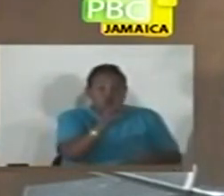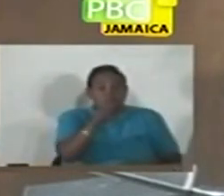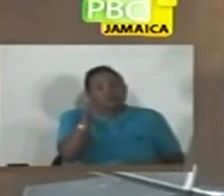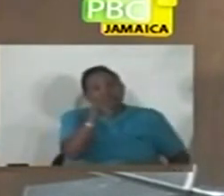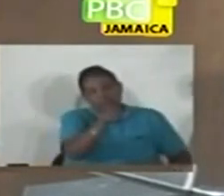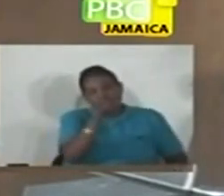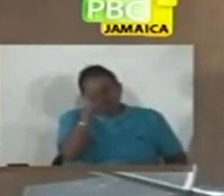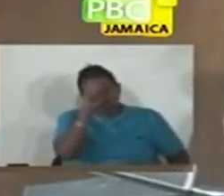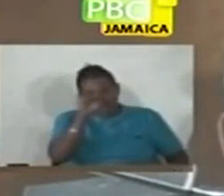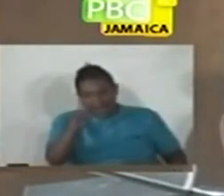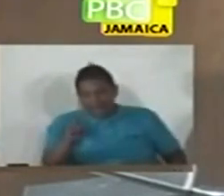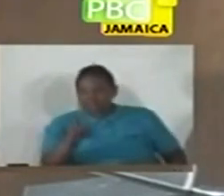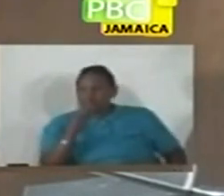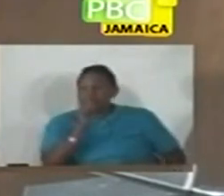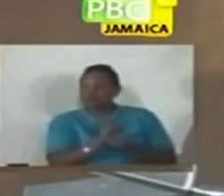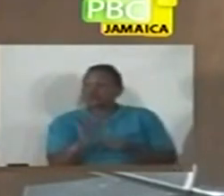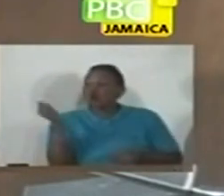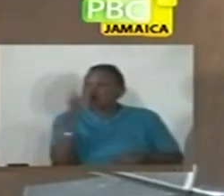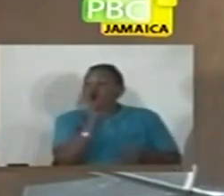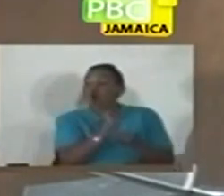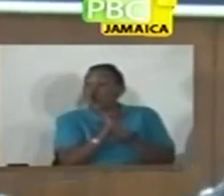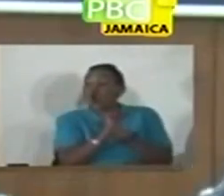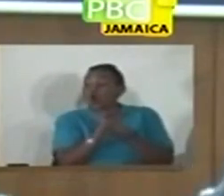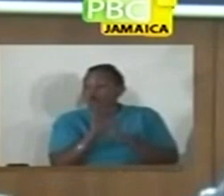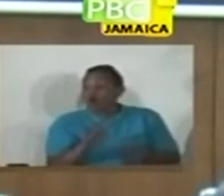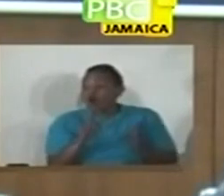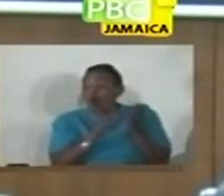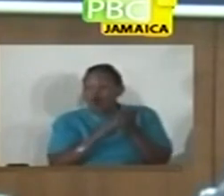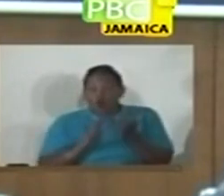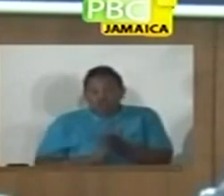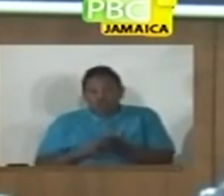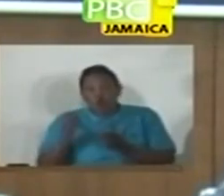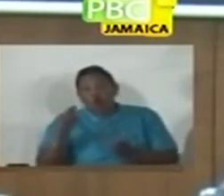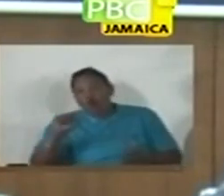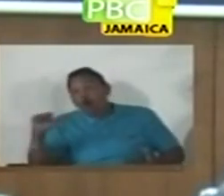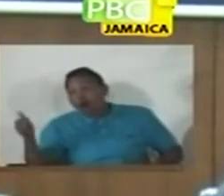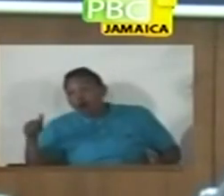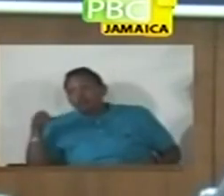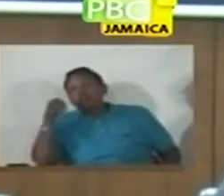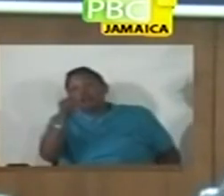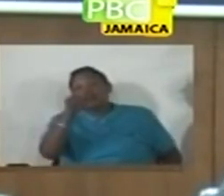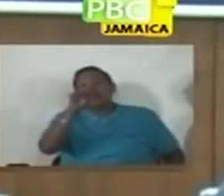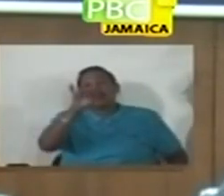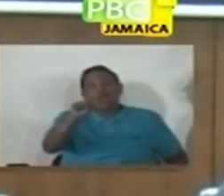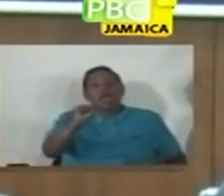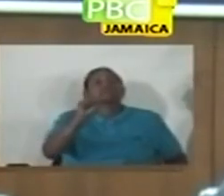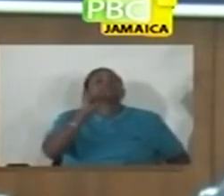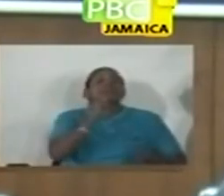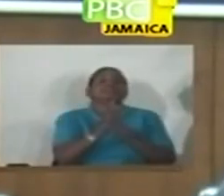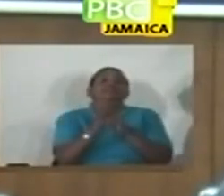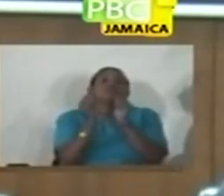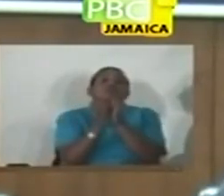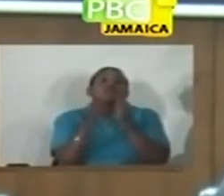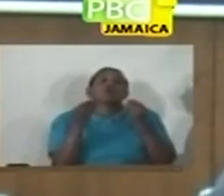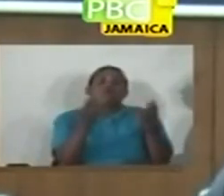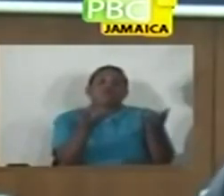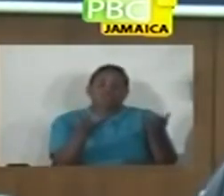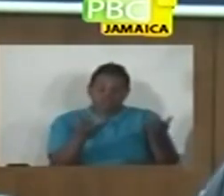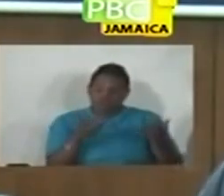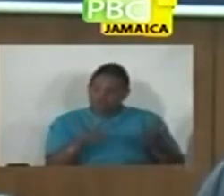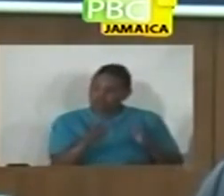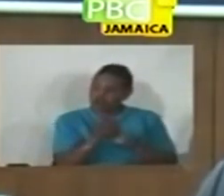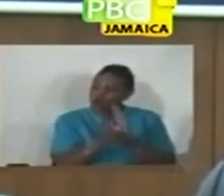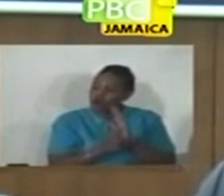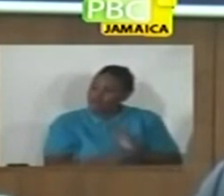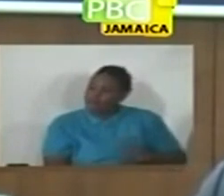and to ensure that all workers, contract or otherwise, contribute to the NIS in keeping with the provisions of the